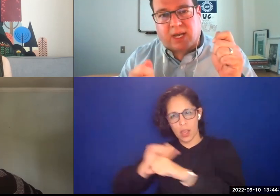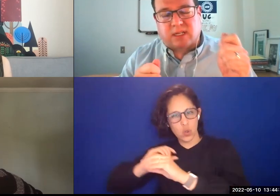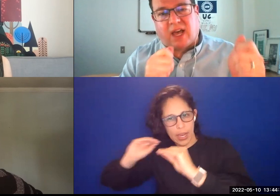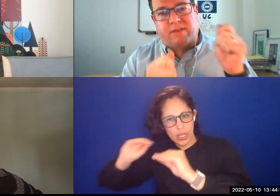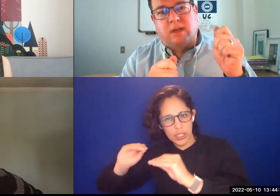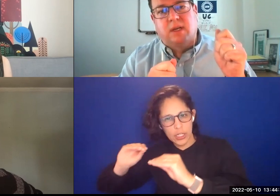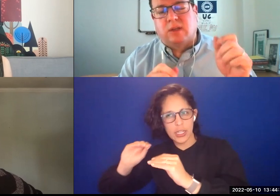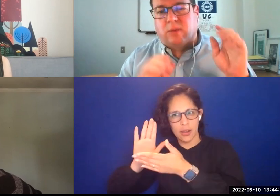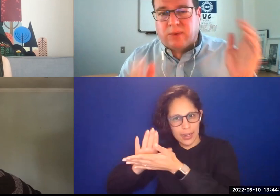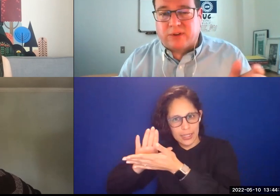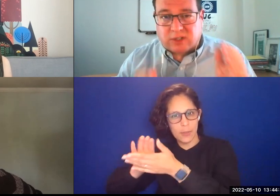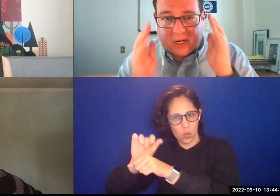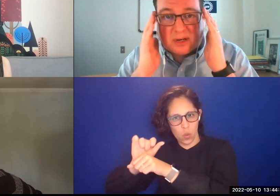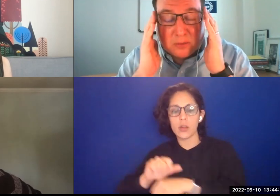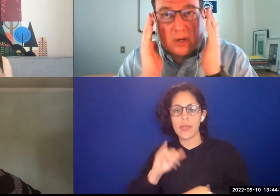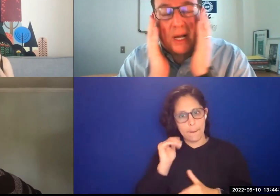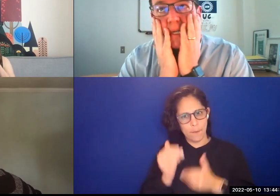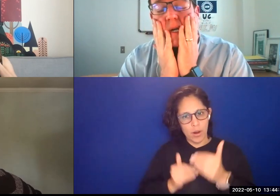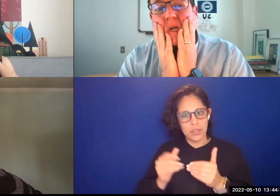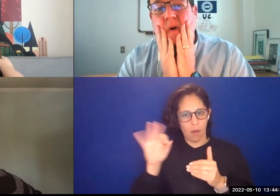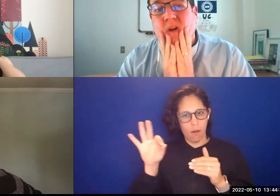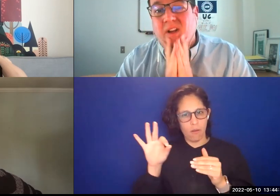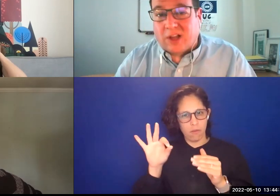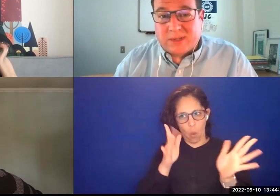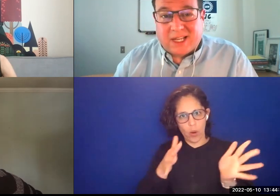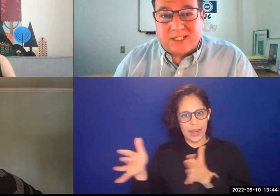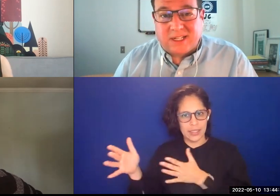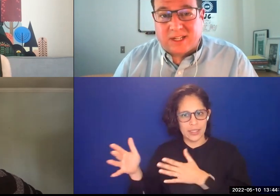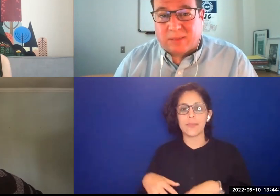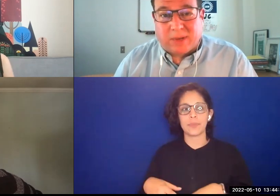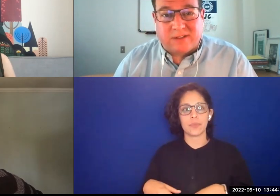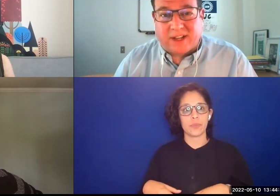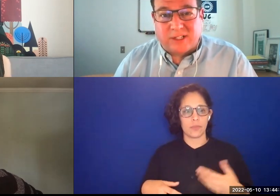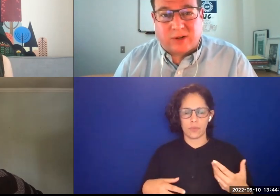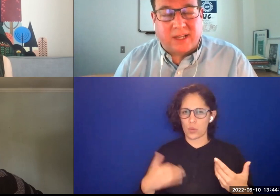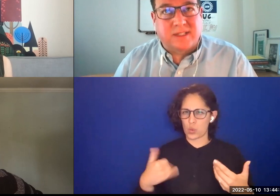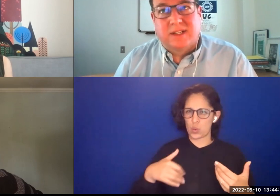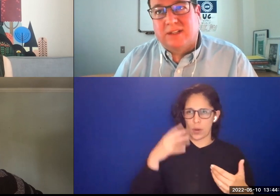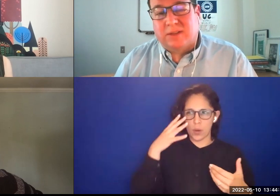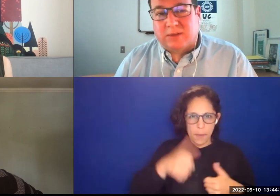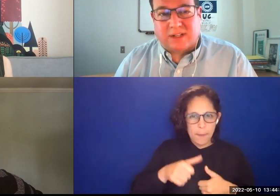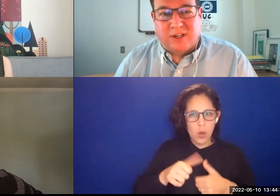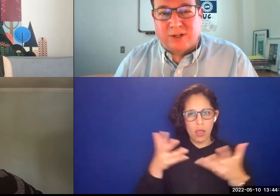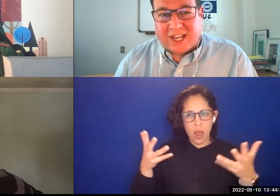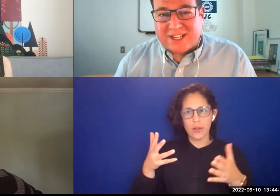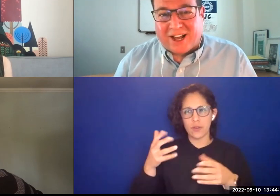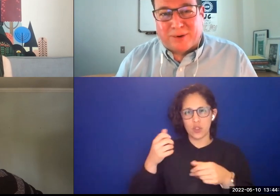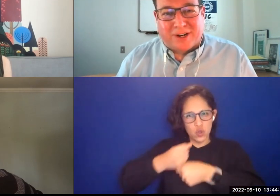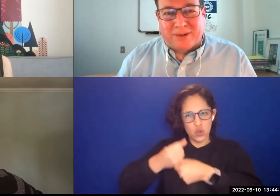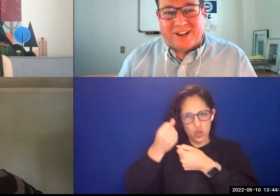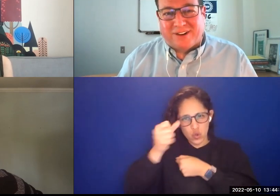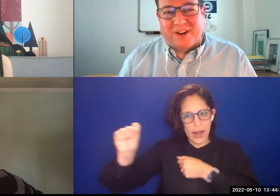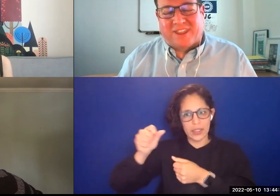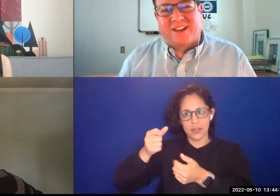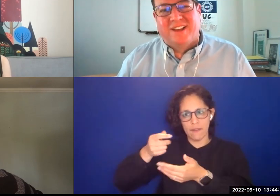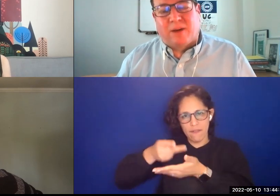of organizing, of having, you know, when we first started organizing, the law was against this. There'd been a bunch of failed strikes. There was like no chance in hell we were going